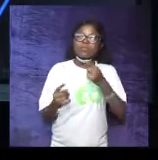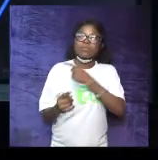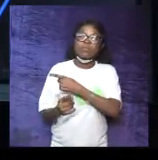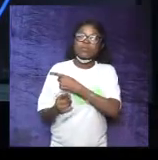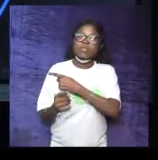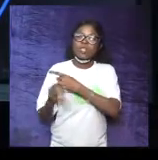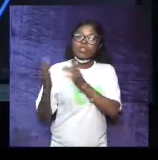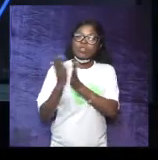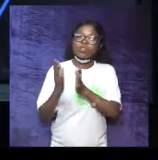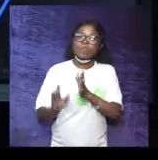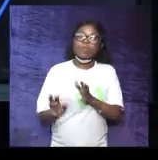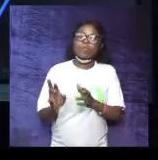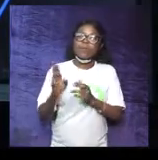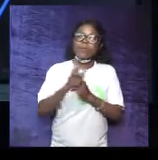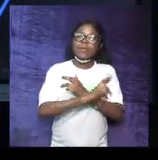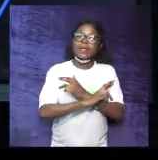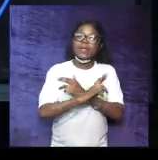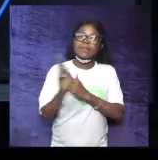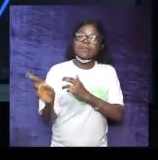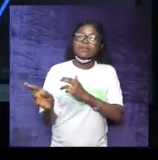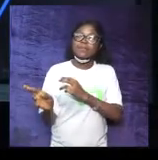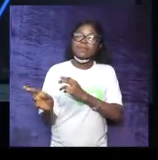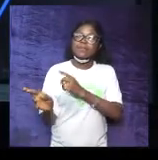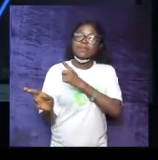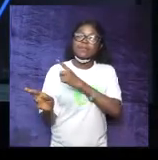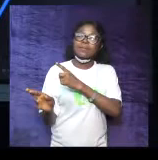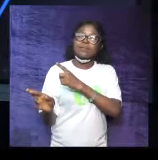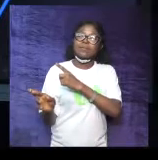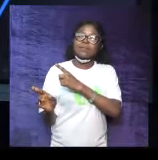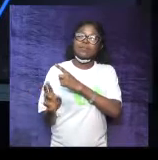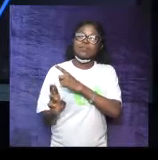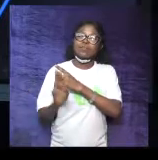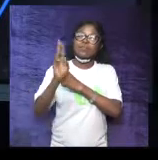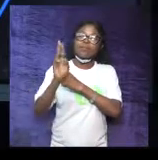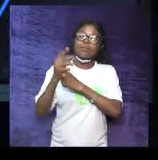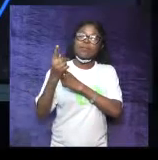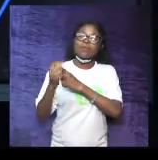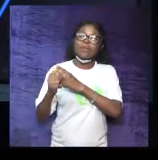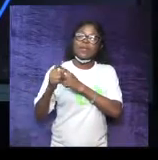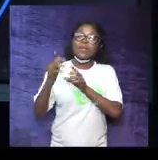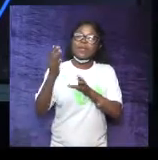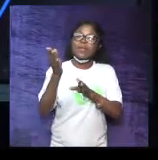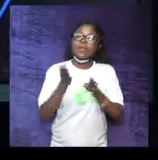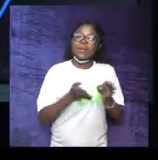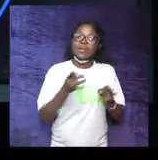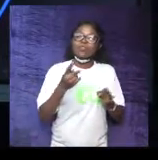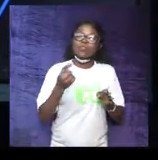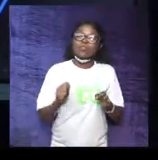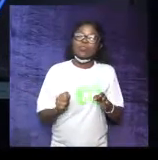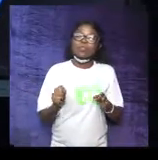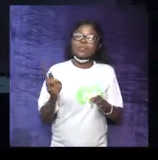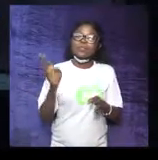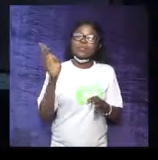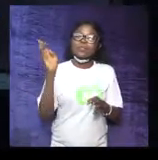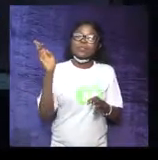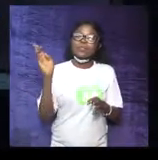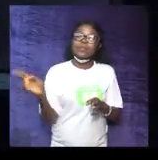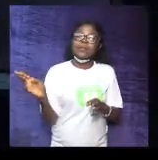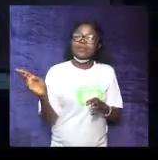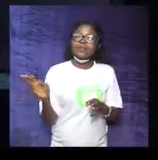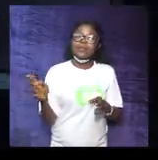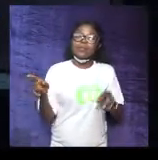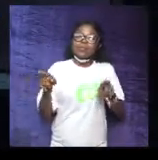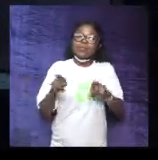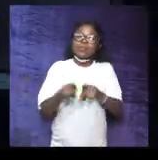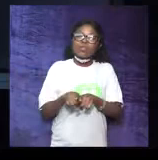that's top right, then you come here, top of the line to the right. Both of them are